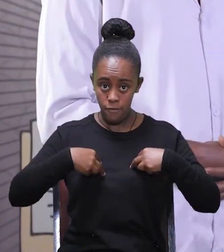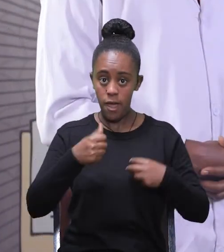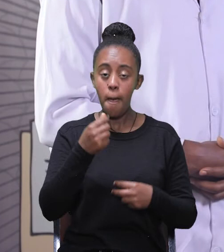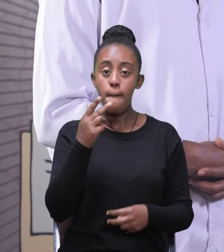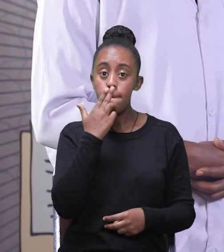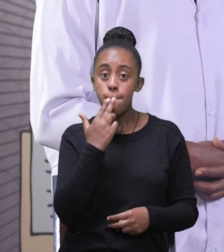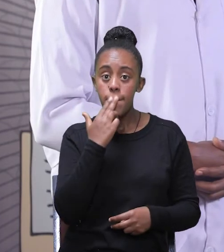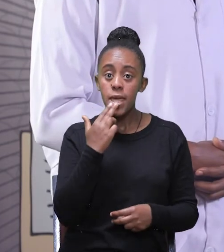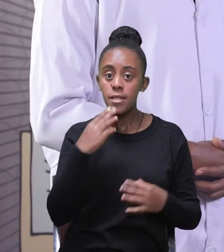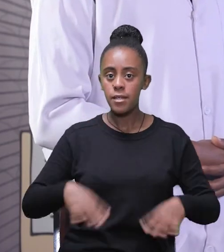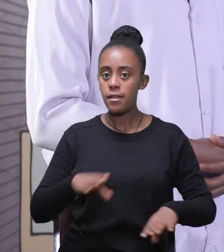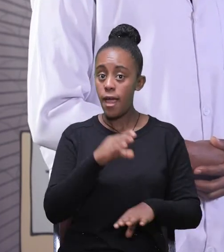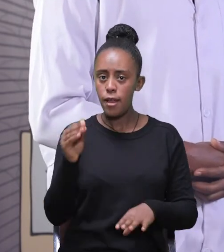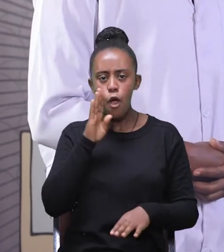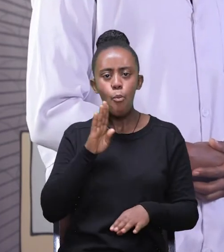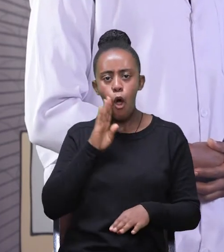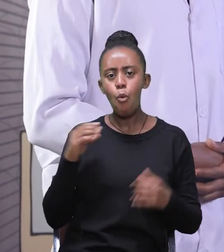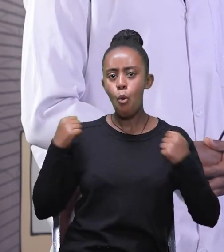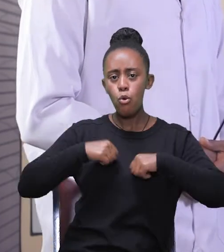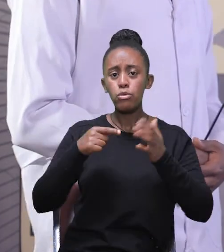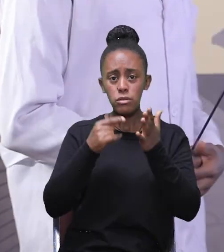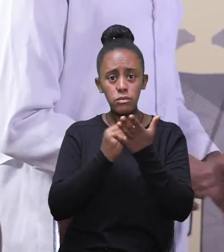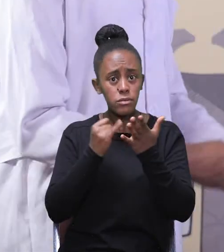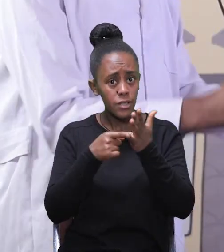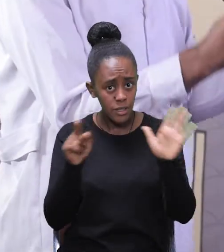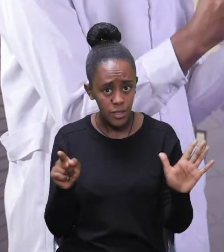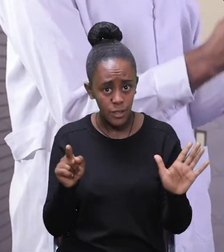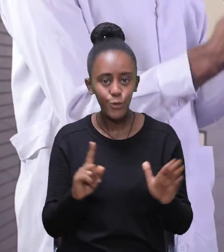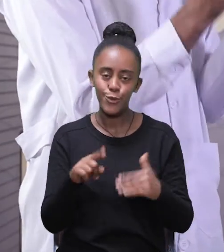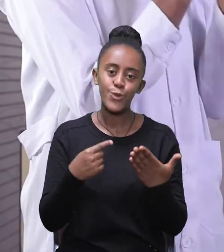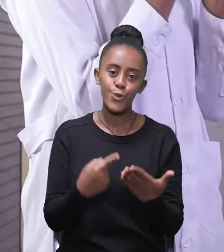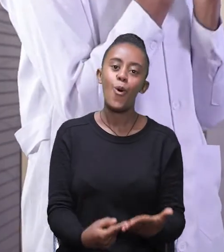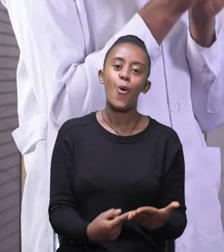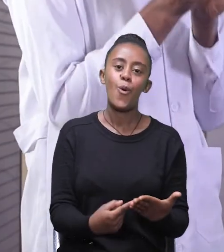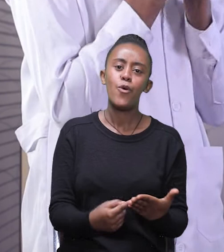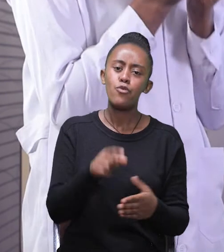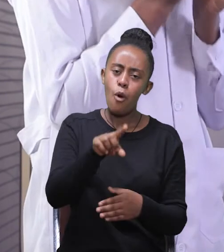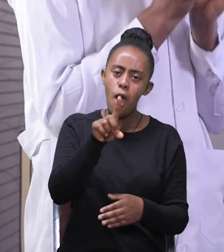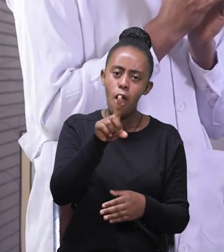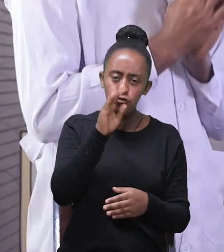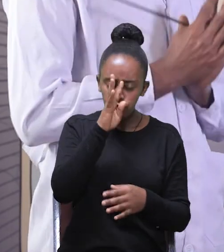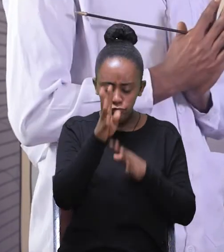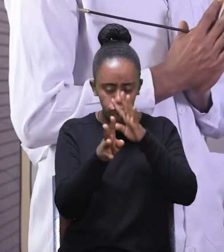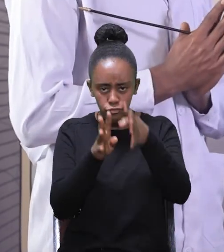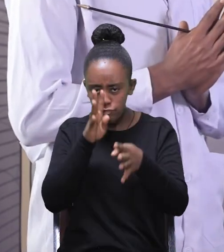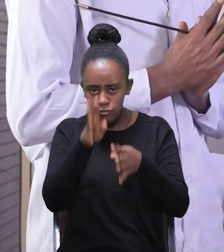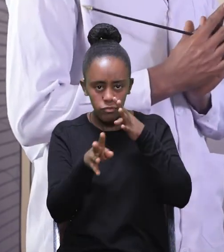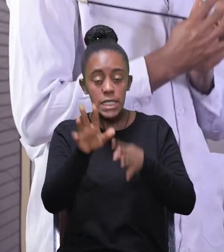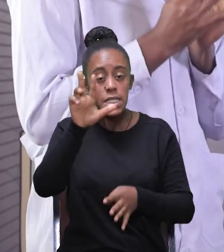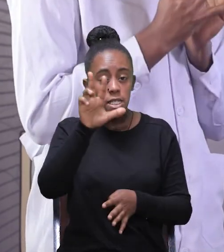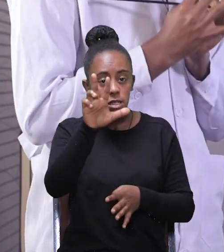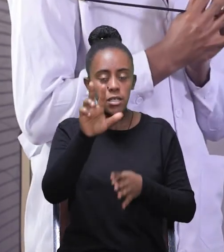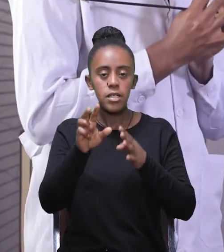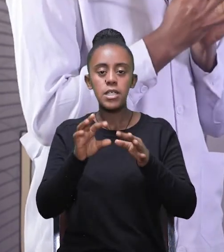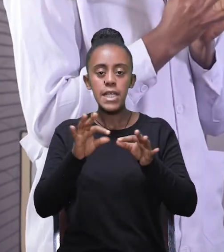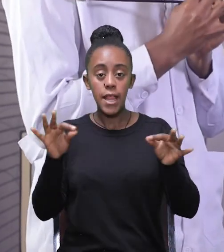coat. Is it clear, students? So, you have to create 3 sentences. You have